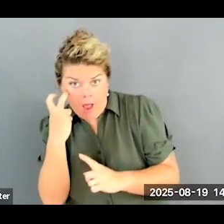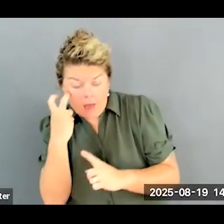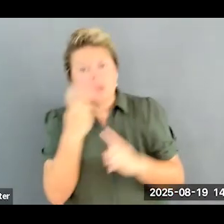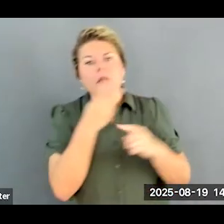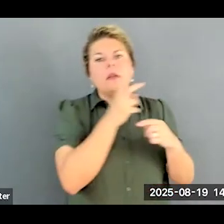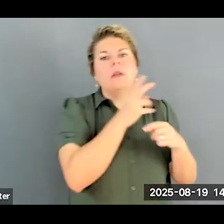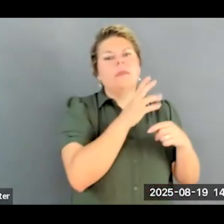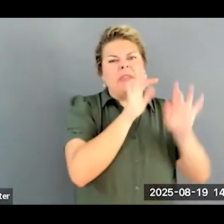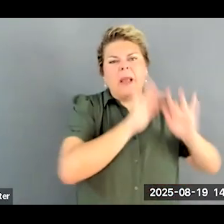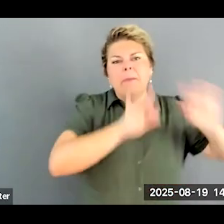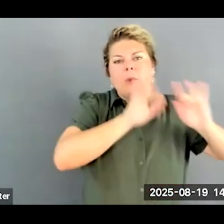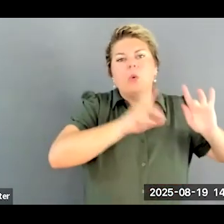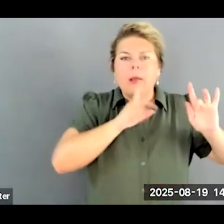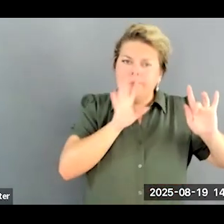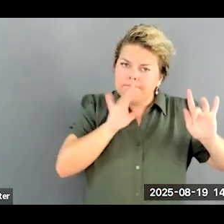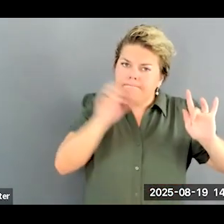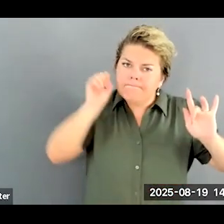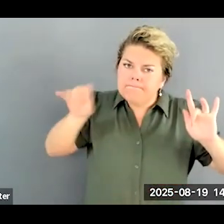discern the image.